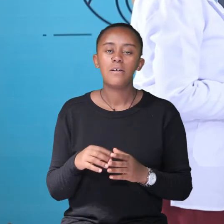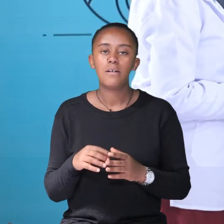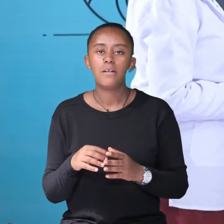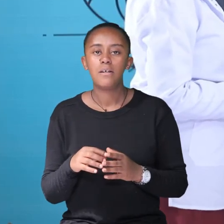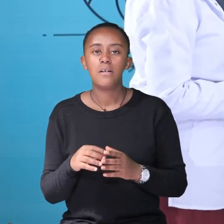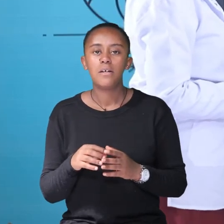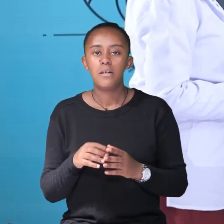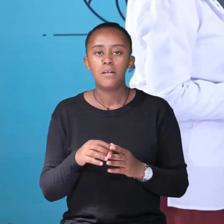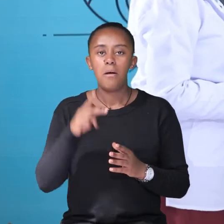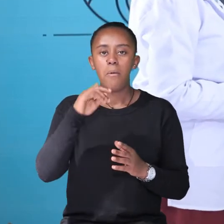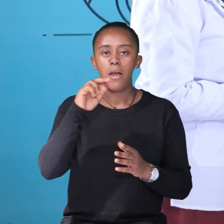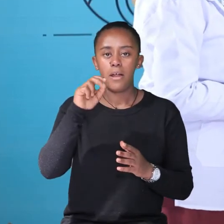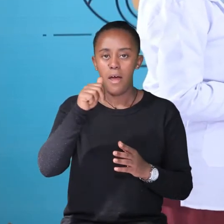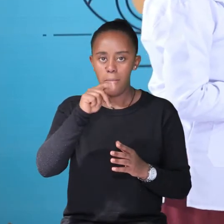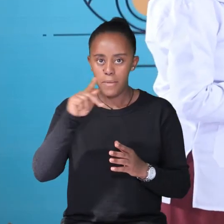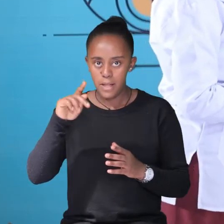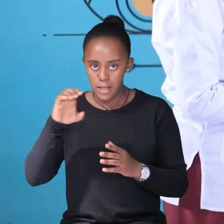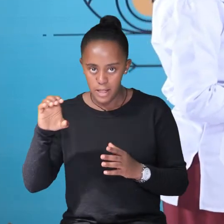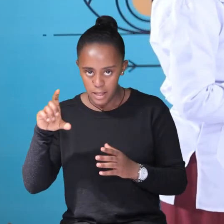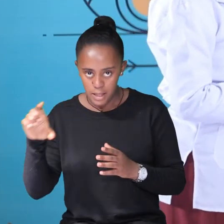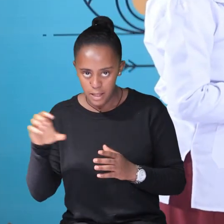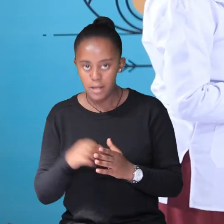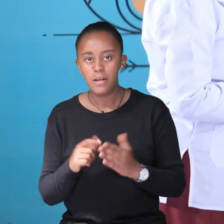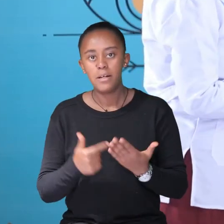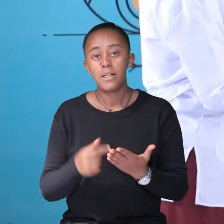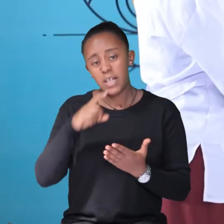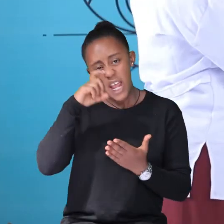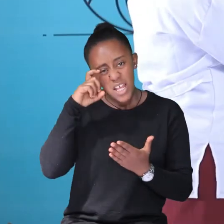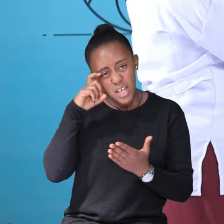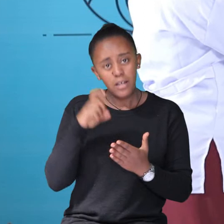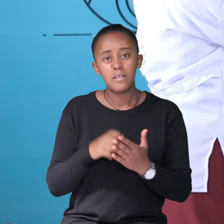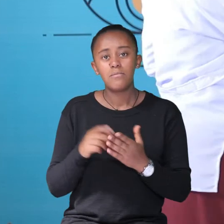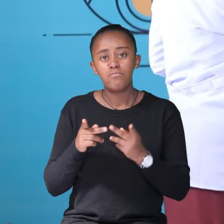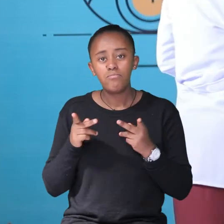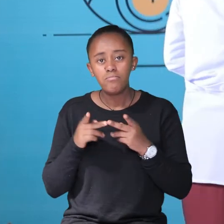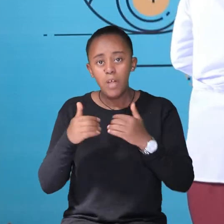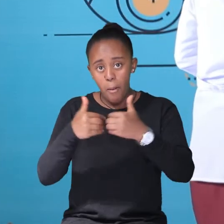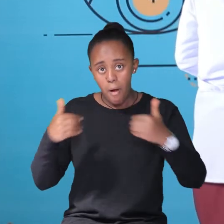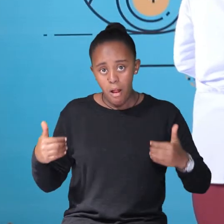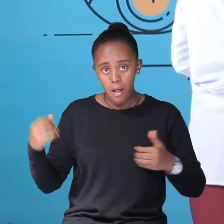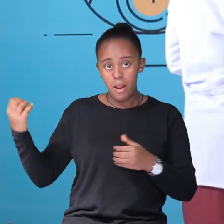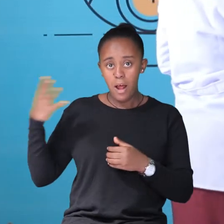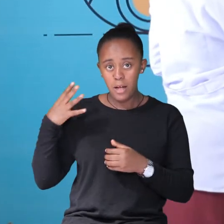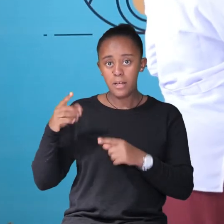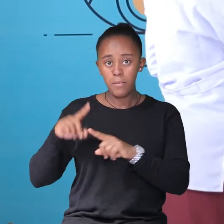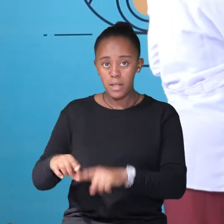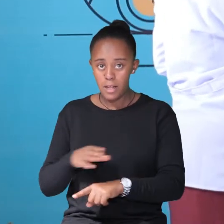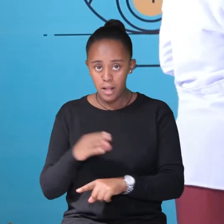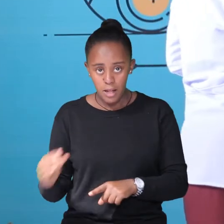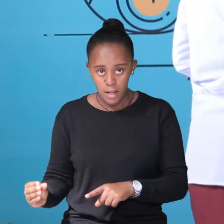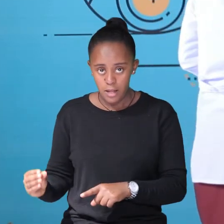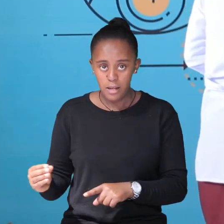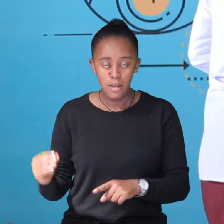on. CAM is effective in desert plants because it separates light dependent and light